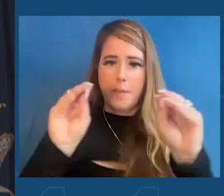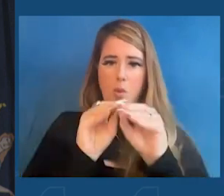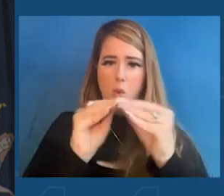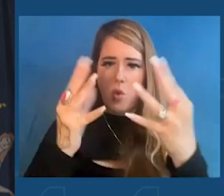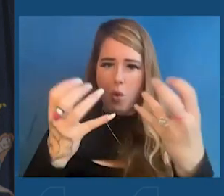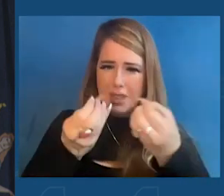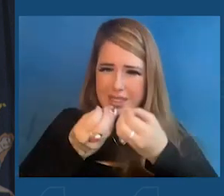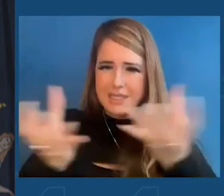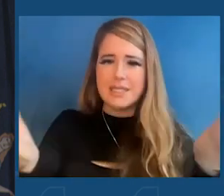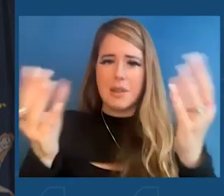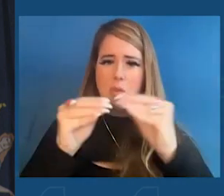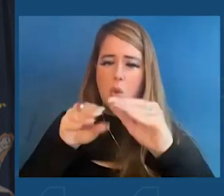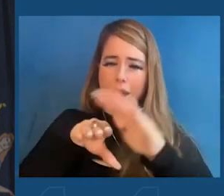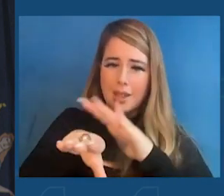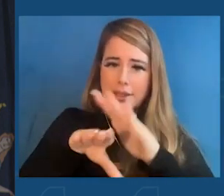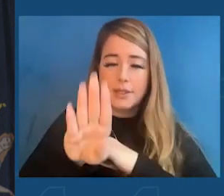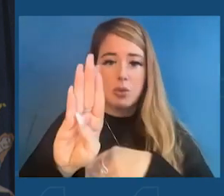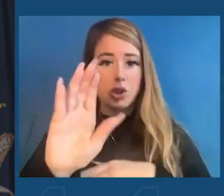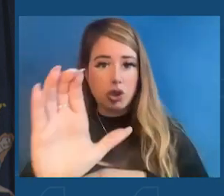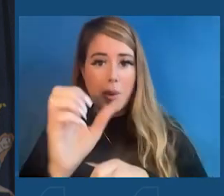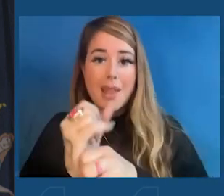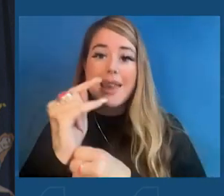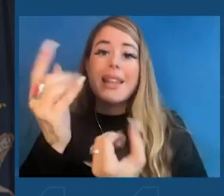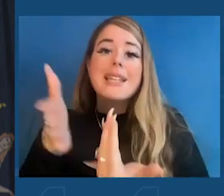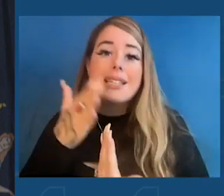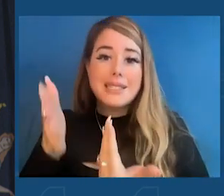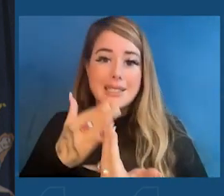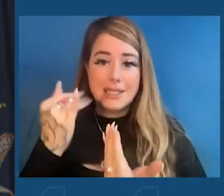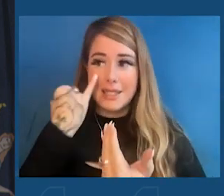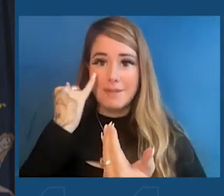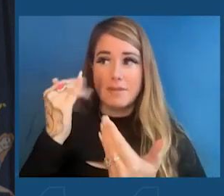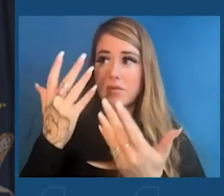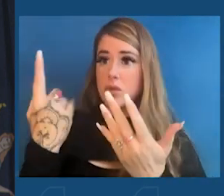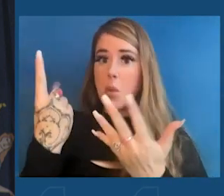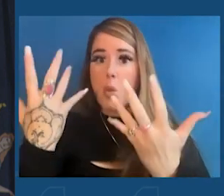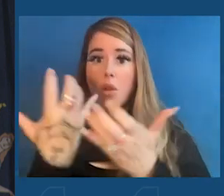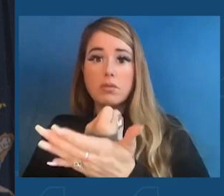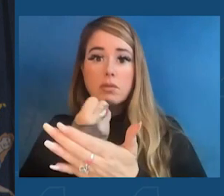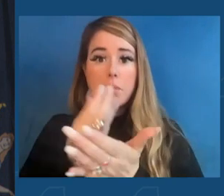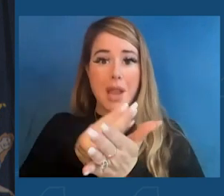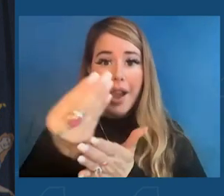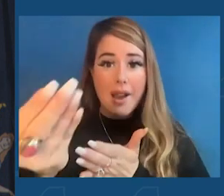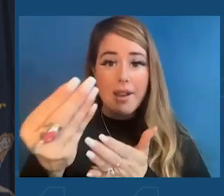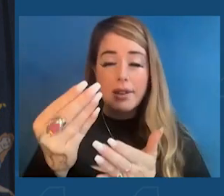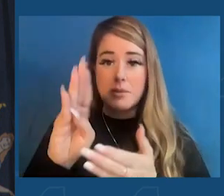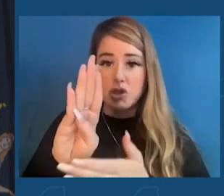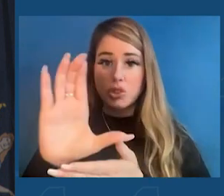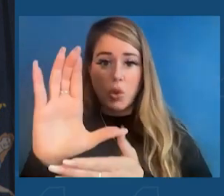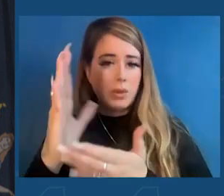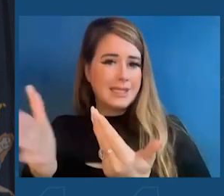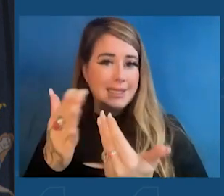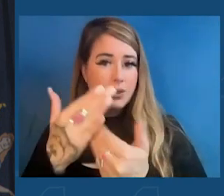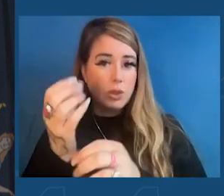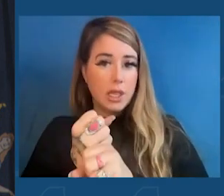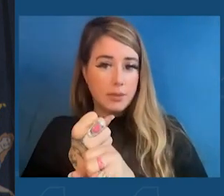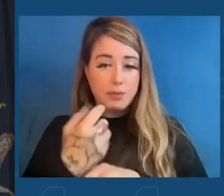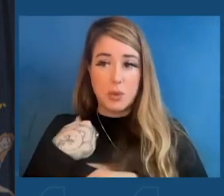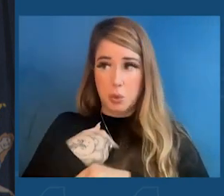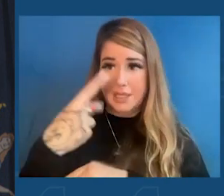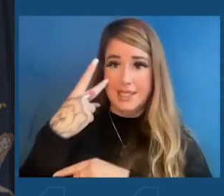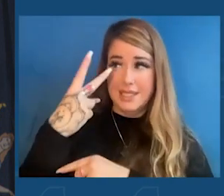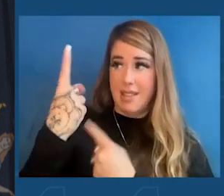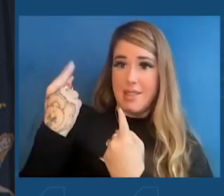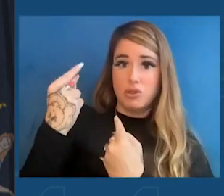control and to make it easy as possible to get contraception, especially in the aftermath of last year's Supreme Court decision